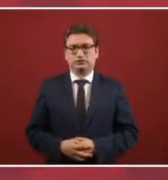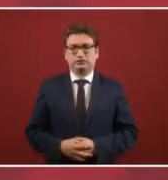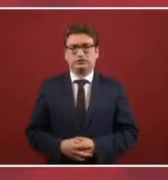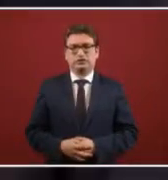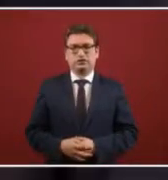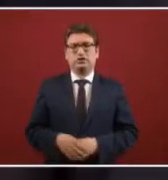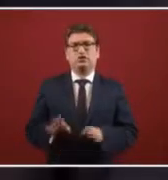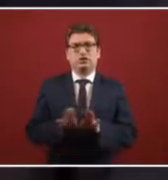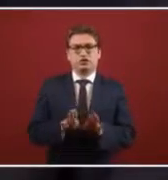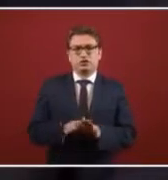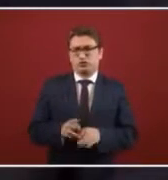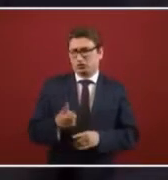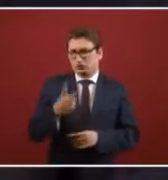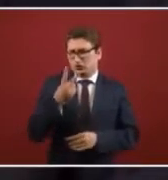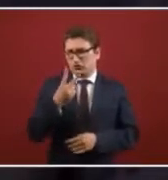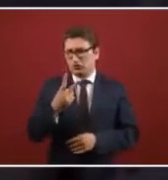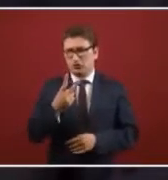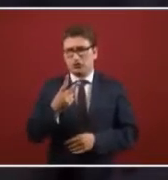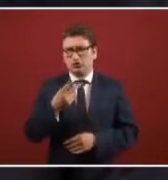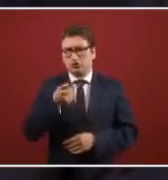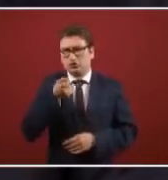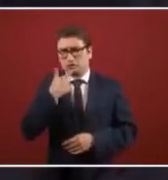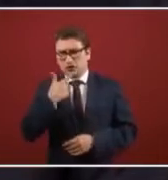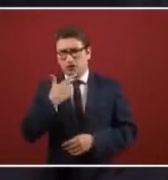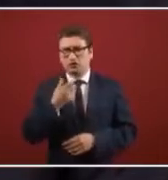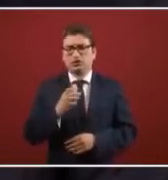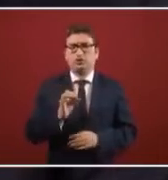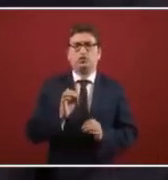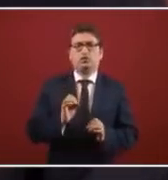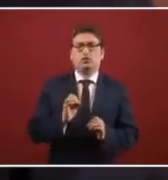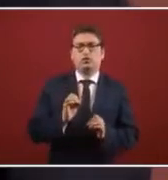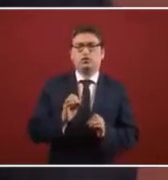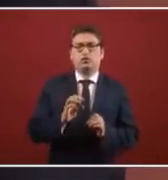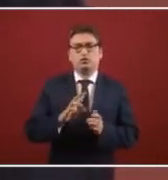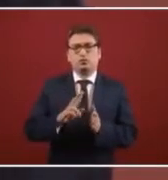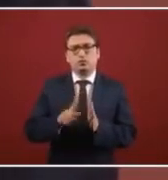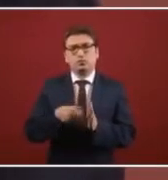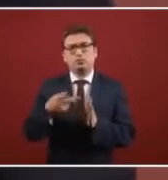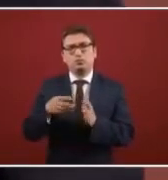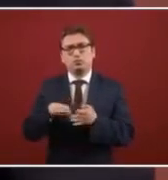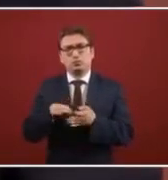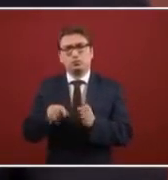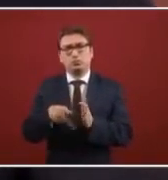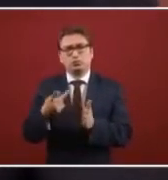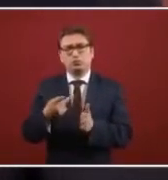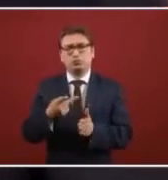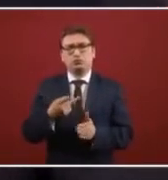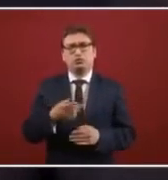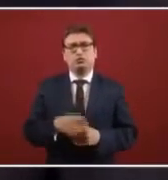dos pastillas with 2 pills o dos or 3 veces que